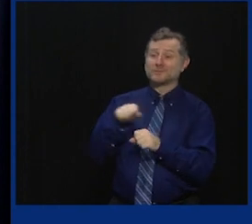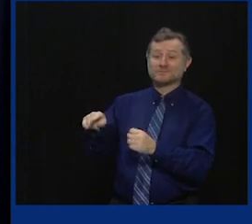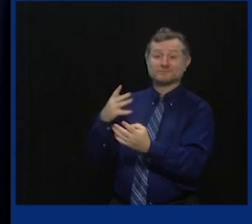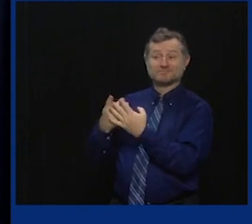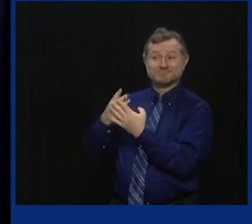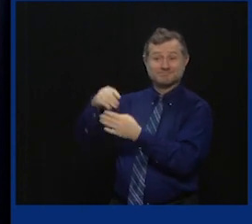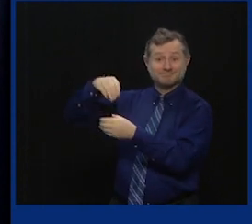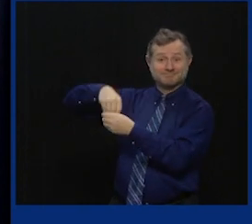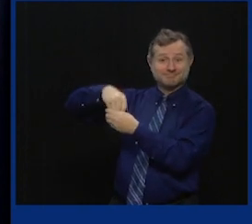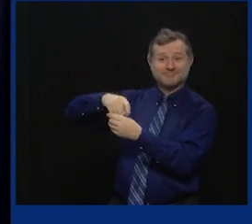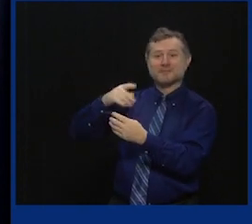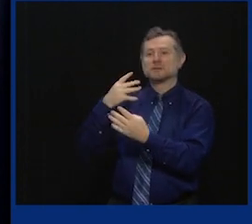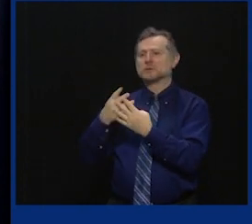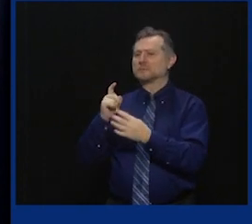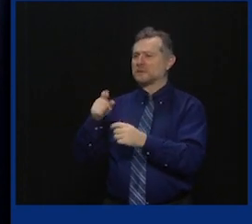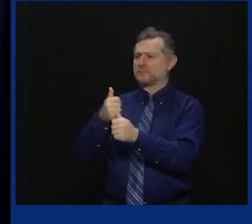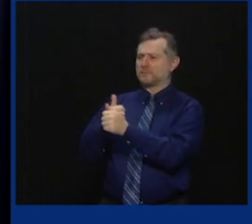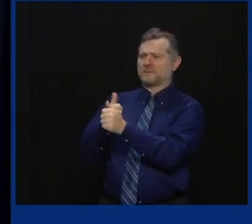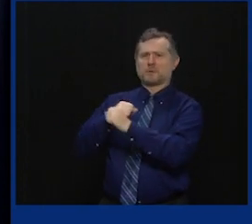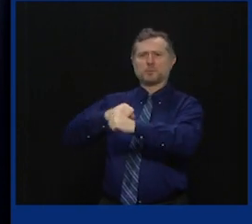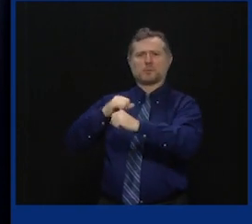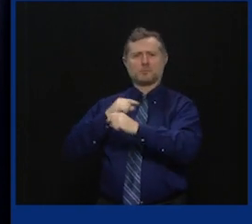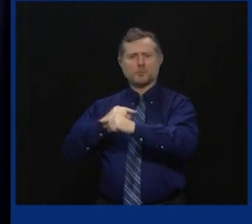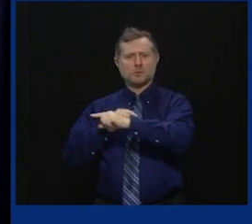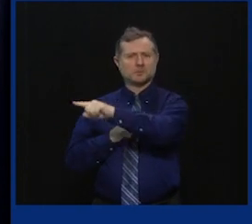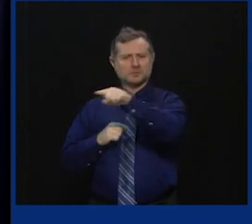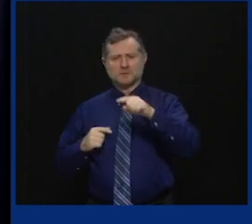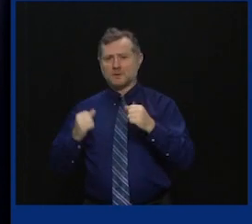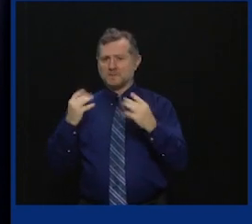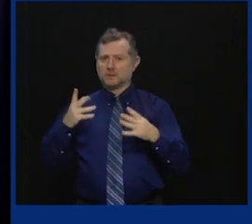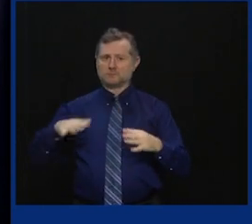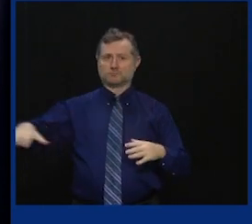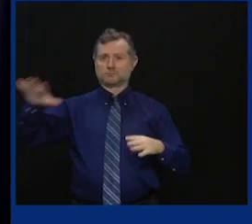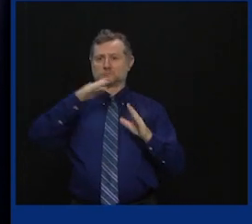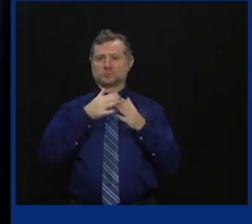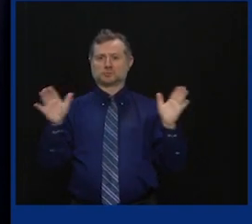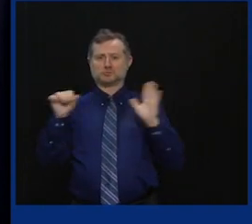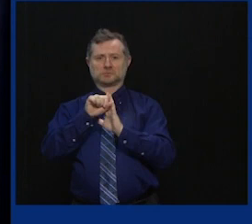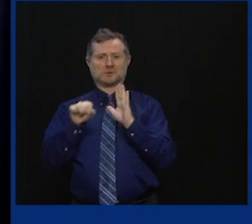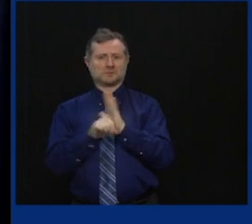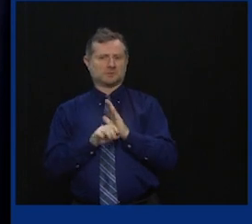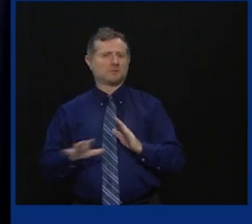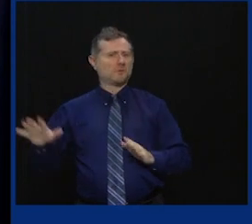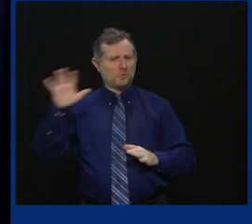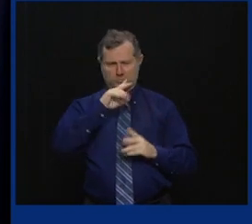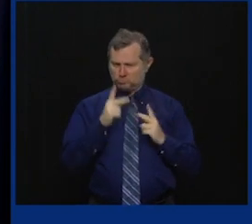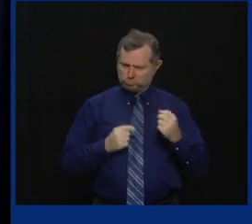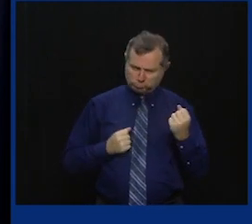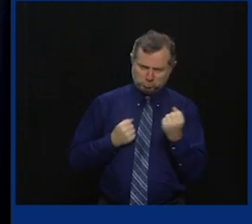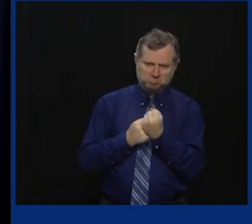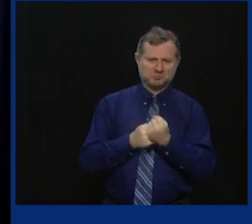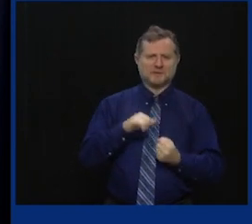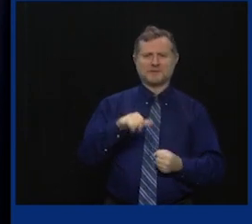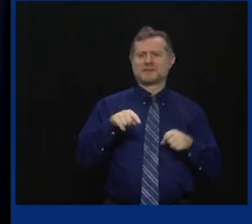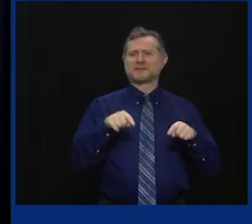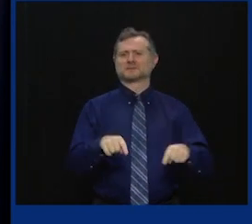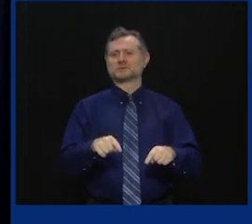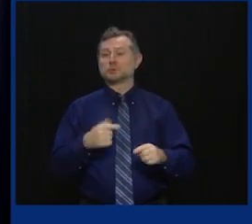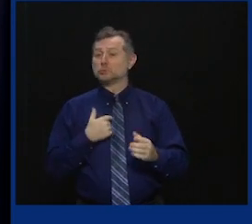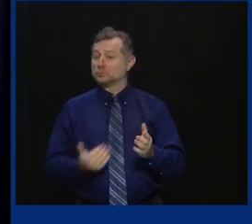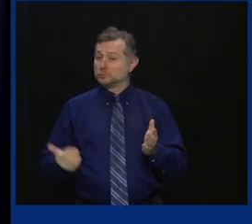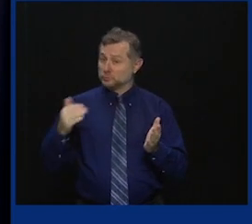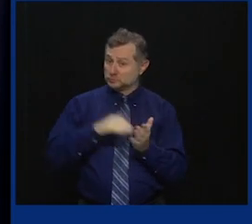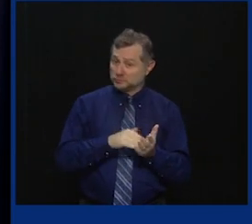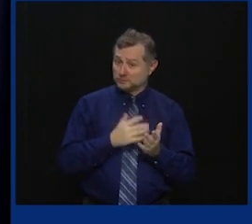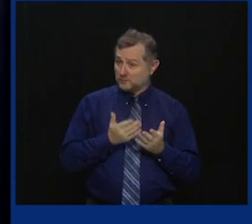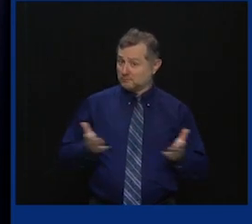why it's supported by so many entities across the state. So again, my drum majors for justice, I thank each and every one of you for being part of a